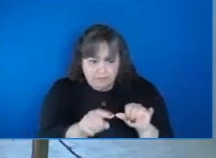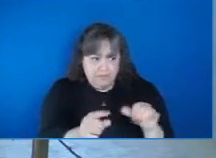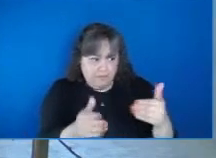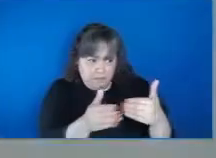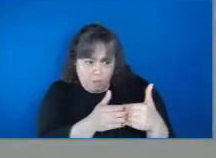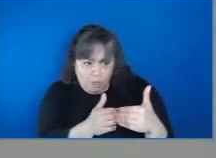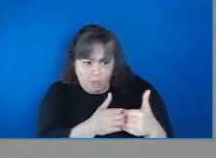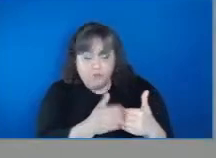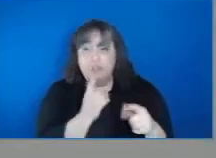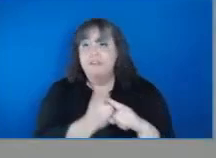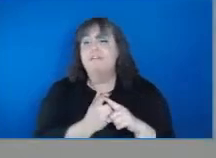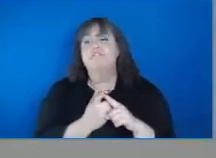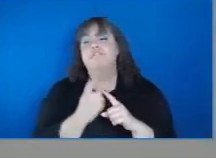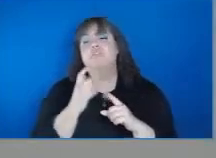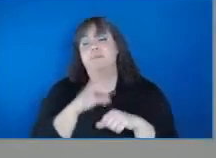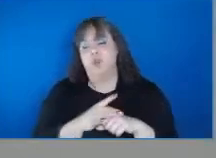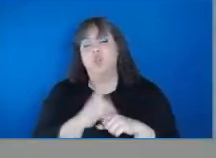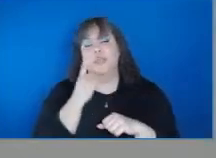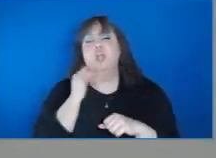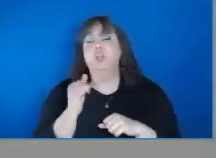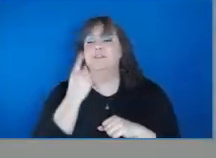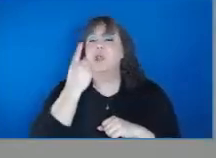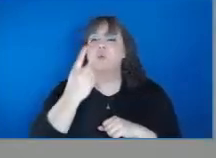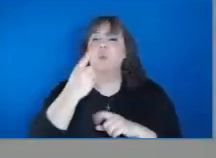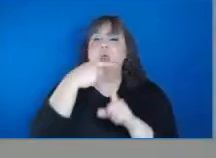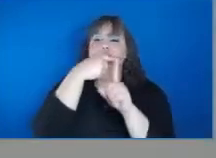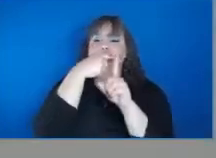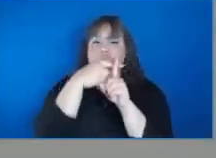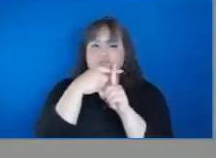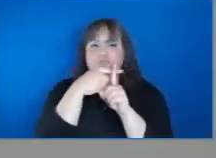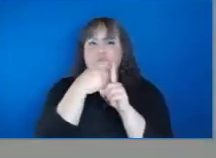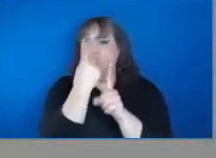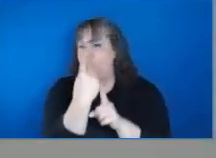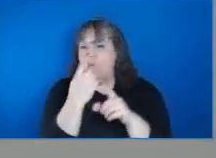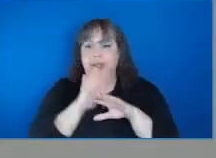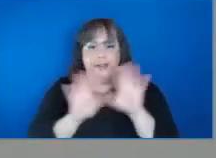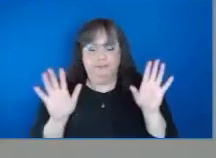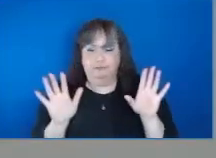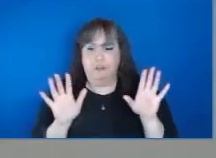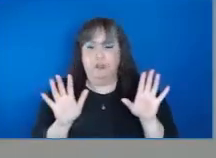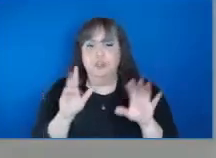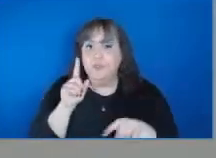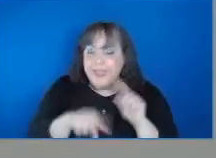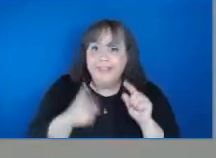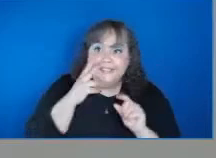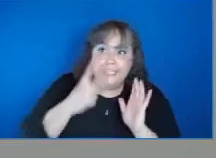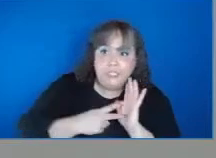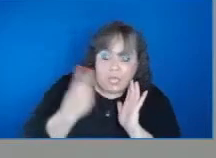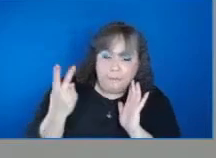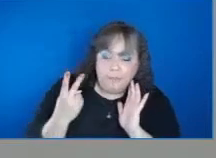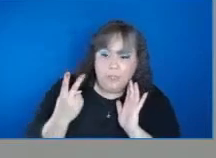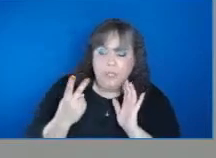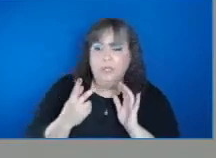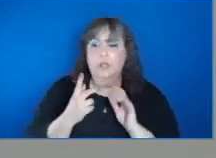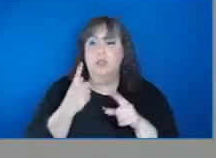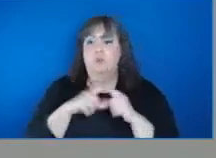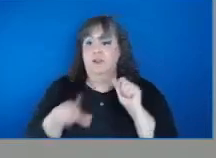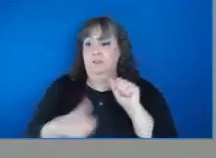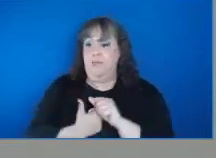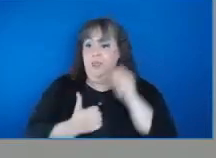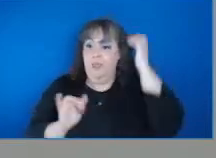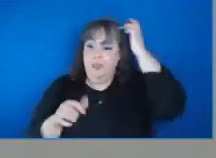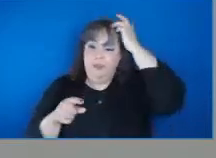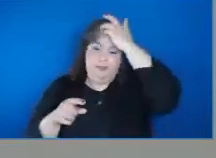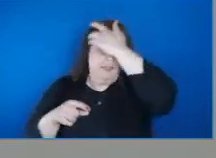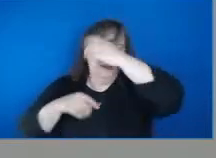point of light. You can't see that there's two asteroids especially if it's back Okay, here. So yeah, so when it's behind like that, right, what you